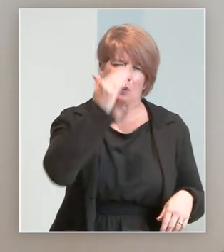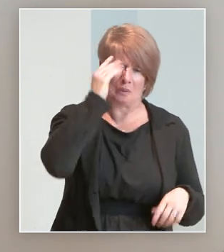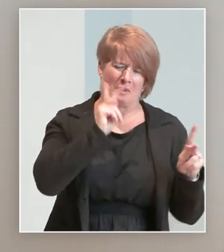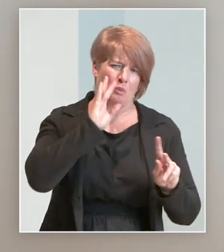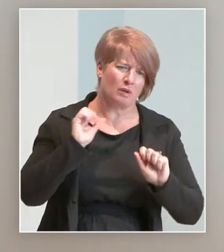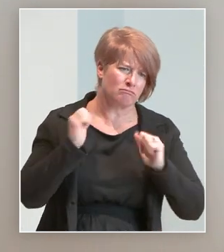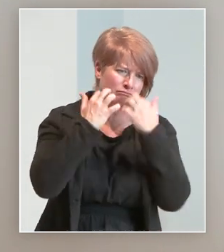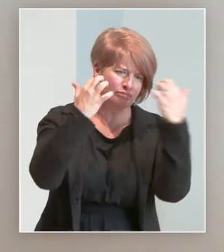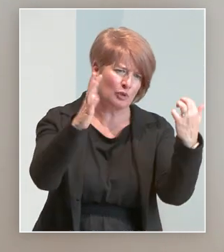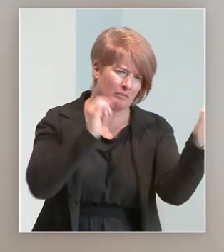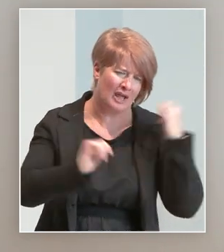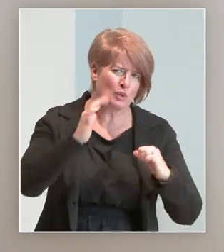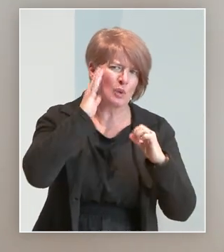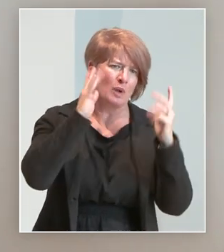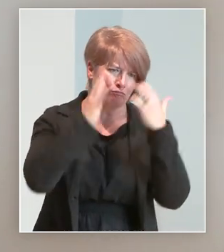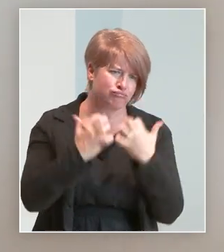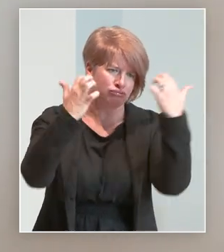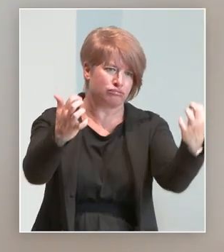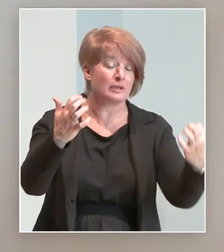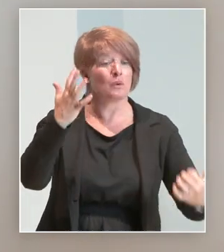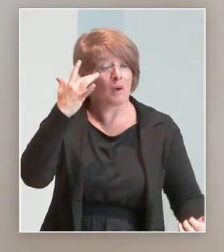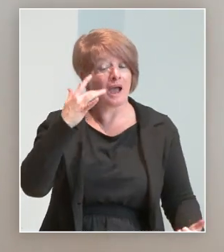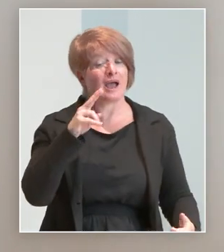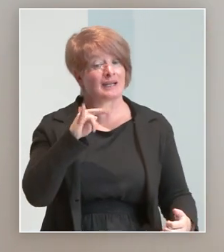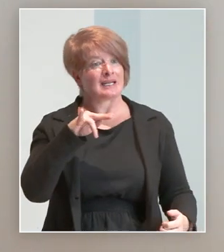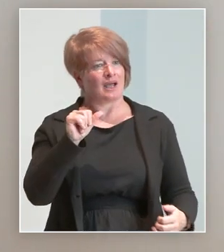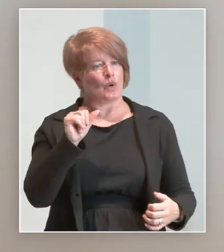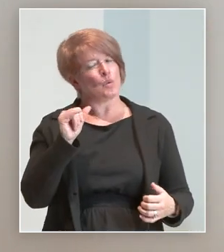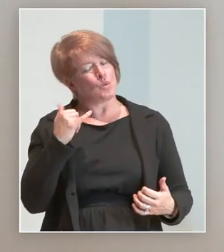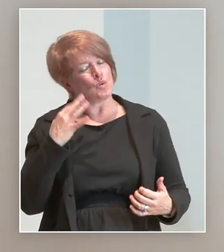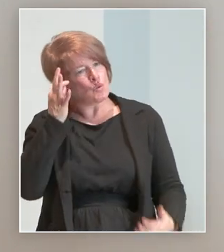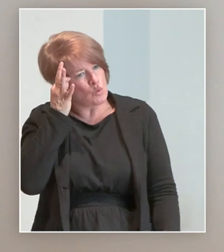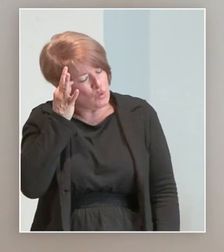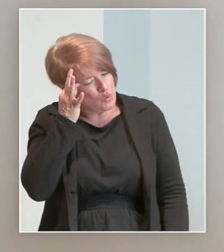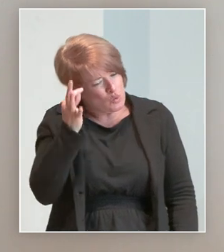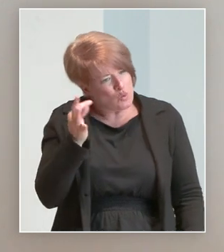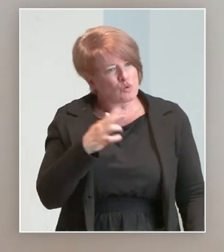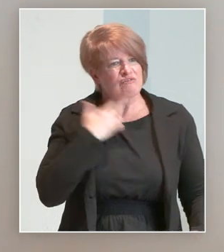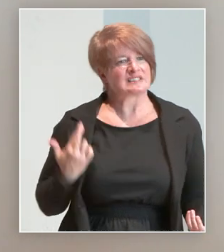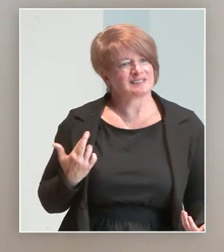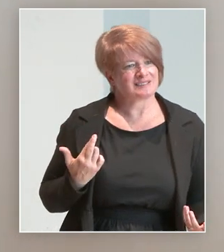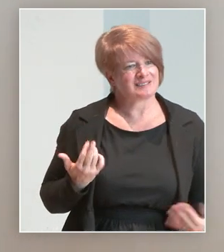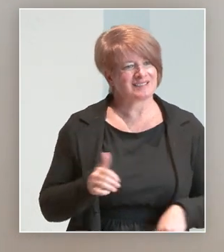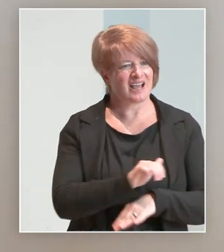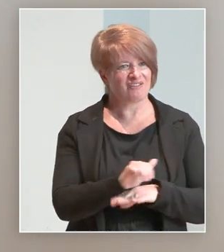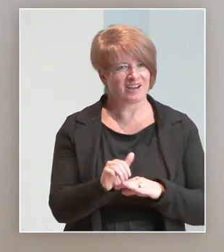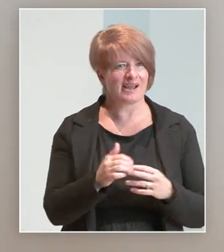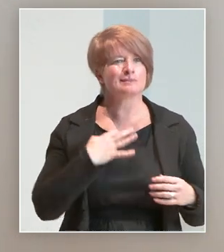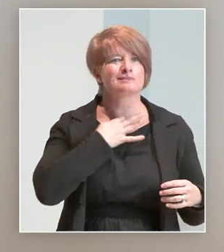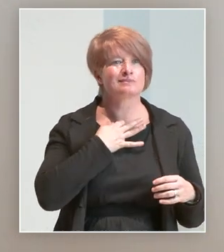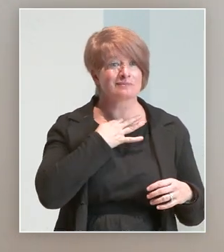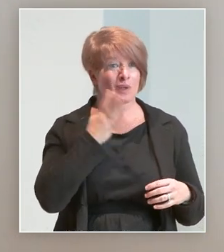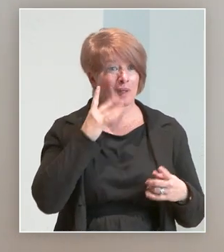she'd pack the house because people knew she was playing very close to the edge. Every night, they wanted to see if she